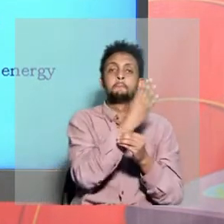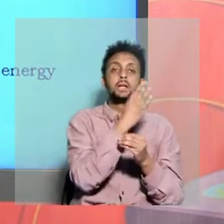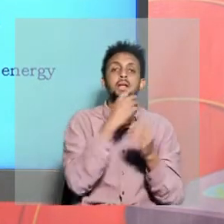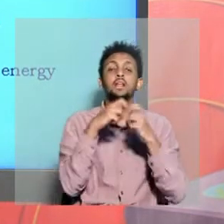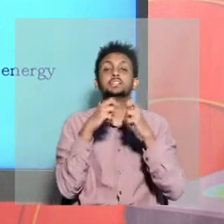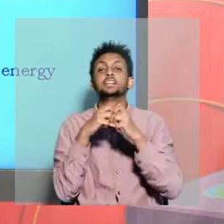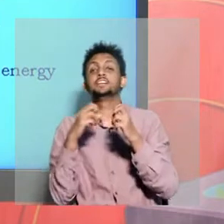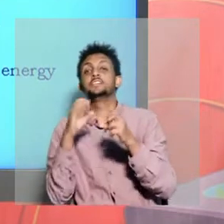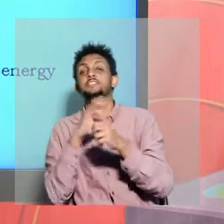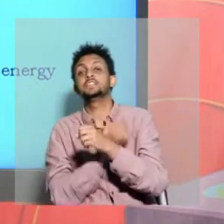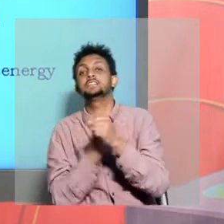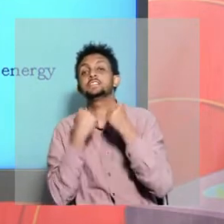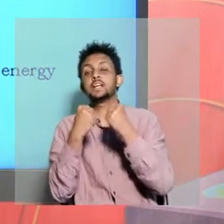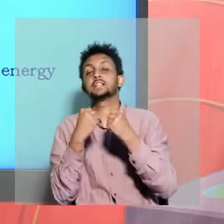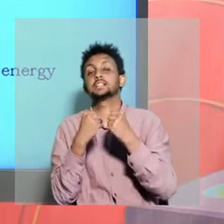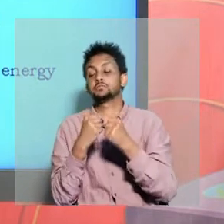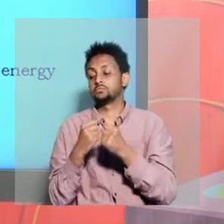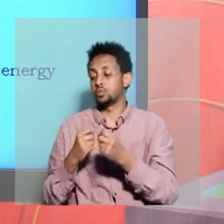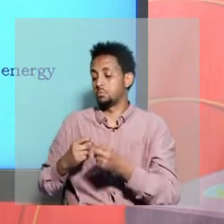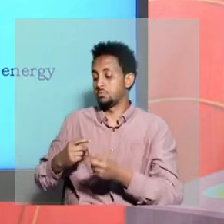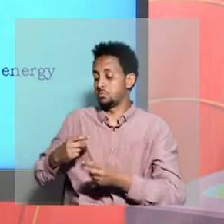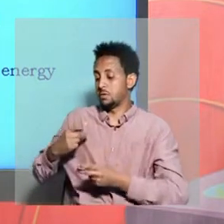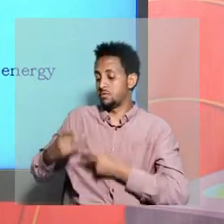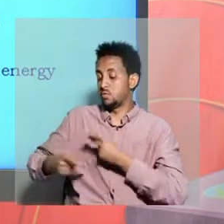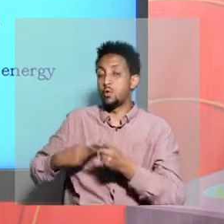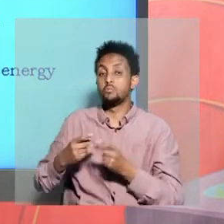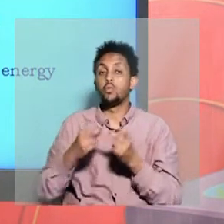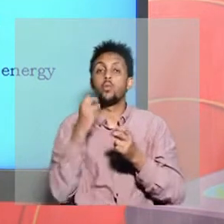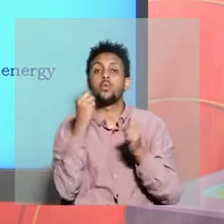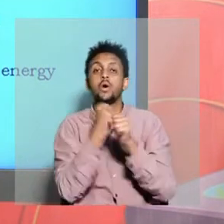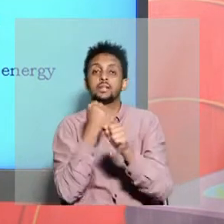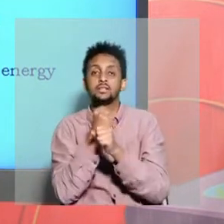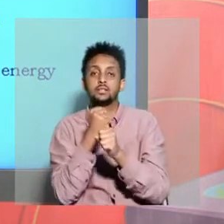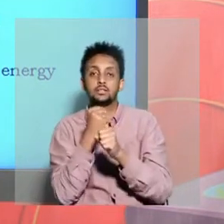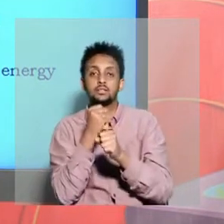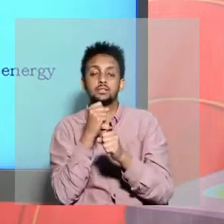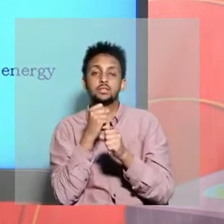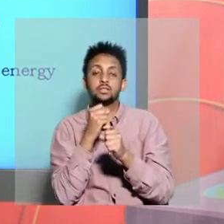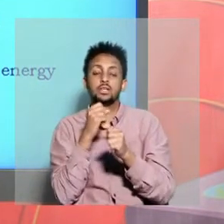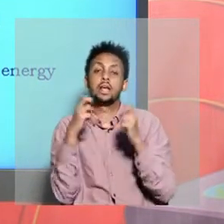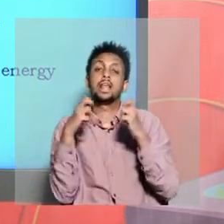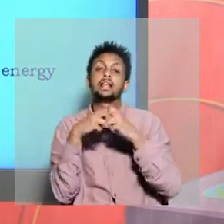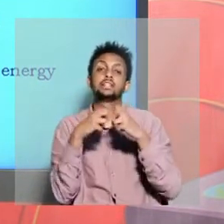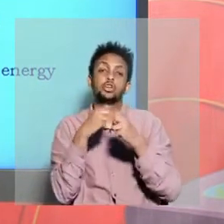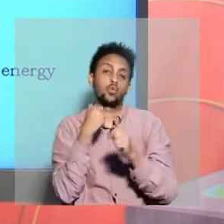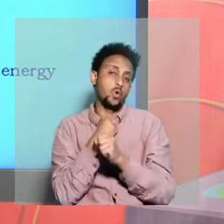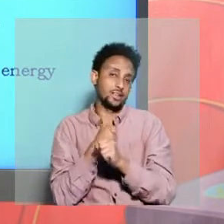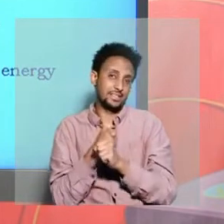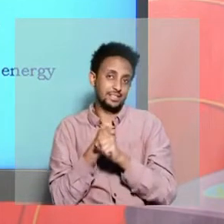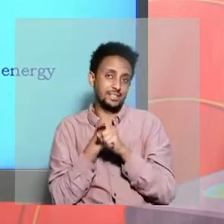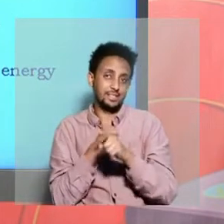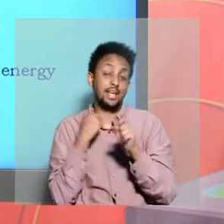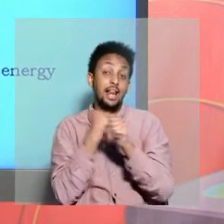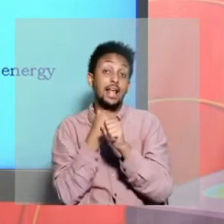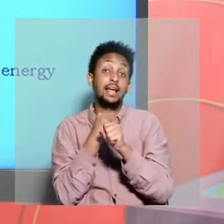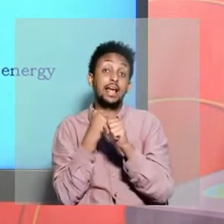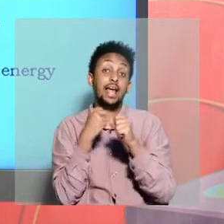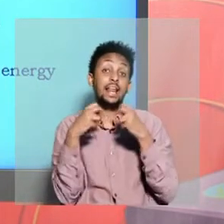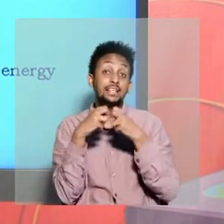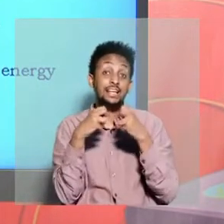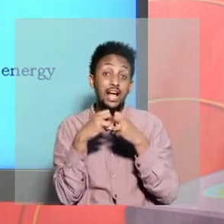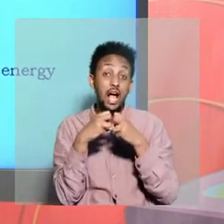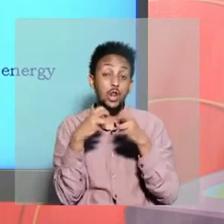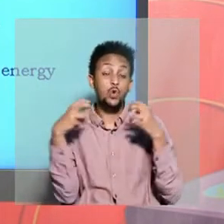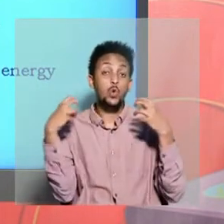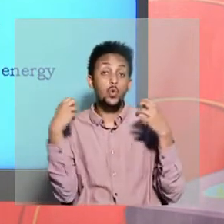the electric field strengths are going to perform work, and this work is known to be electric work. So the electric or electrical